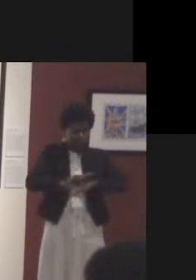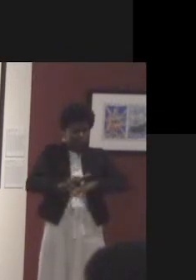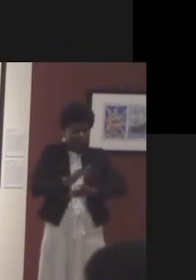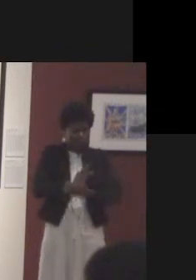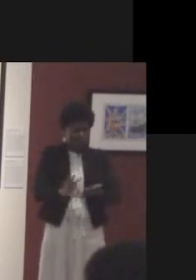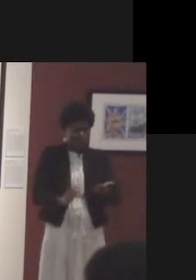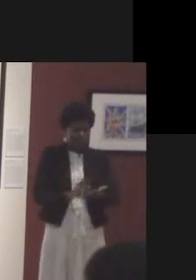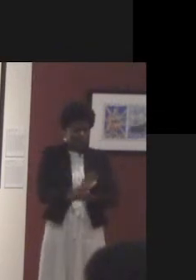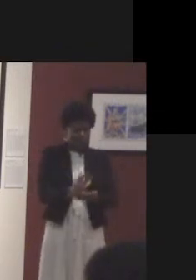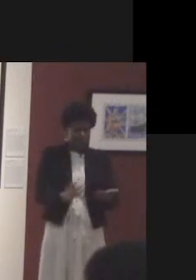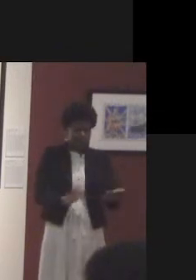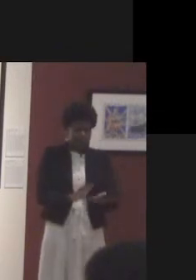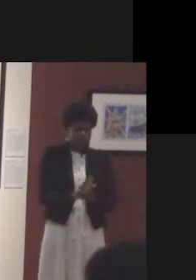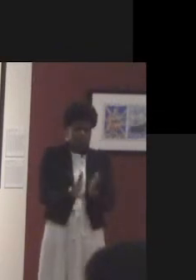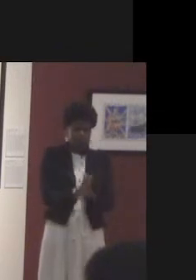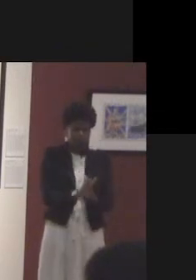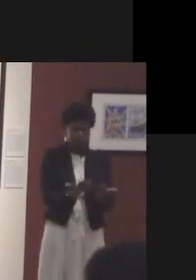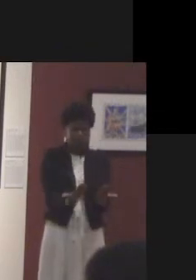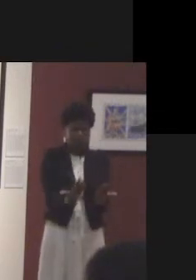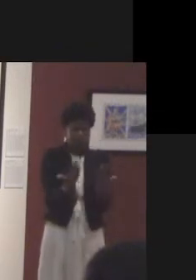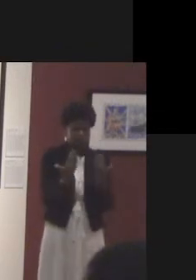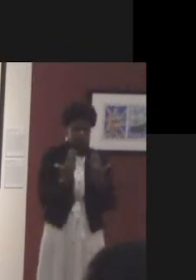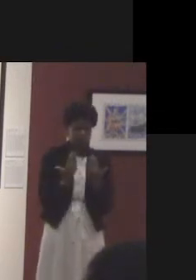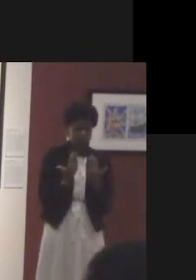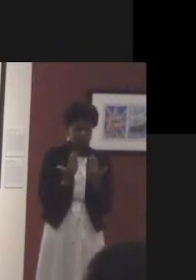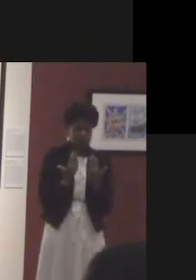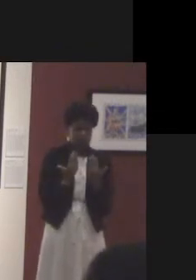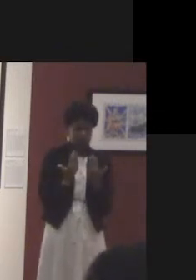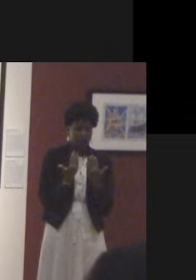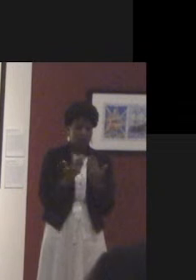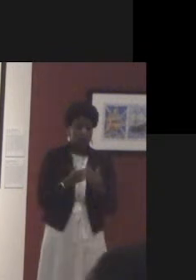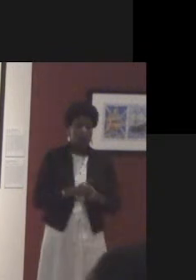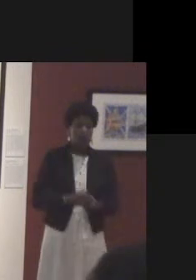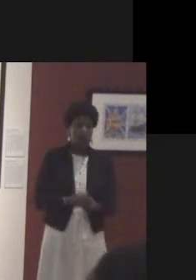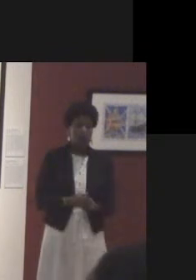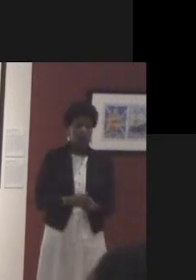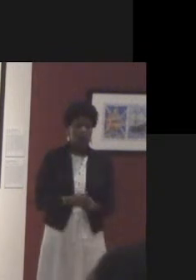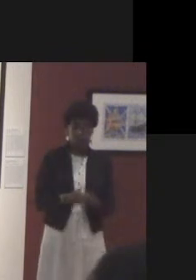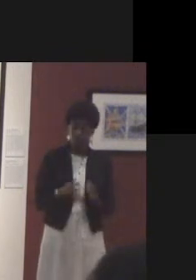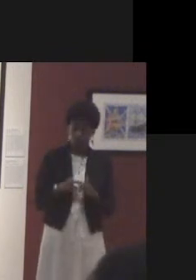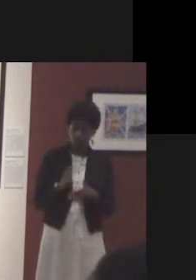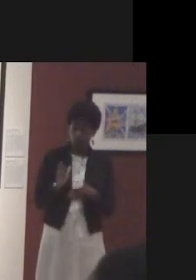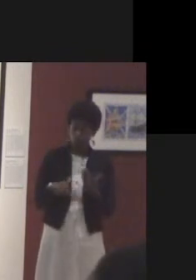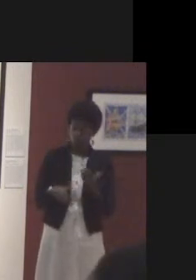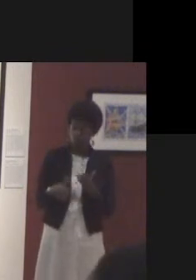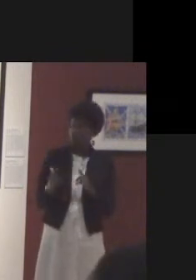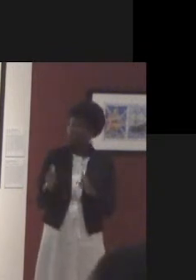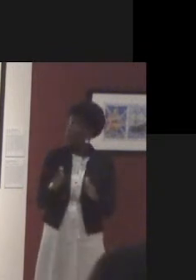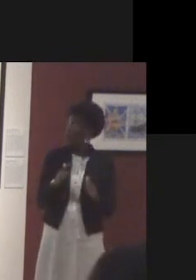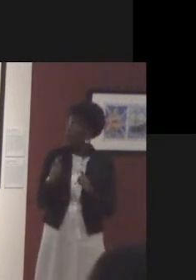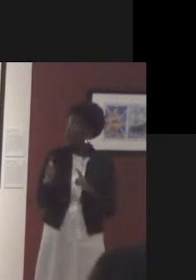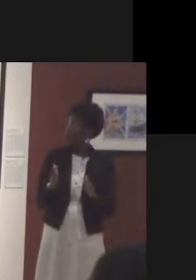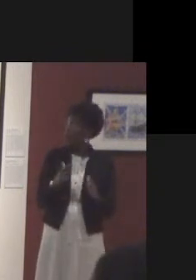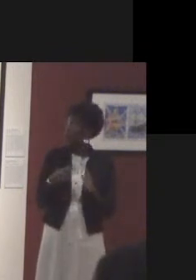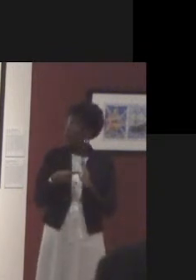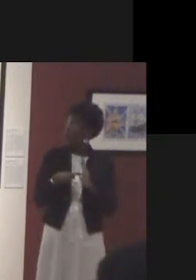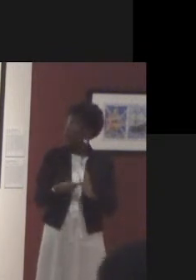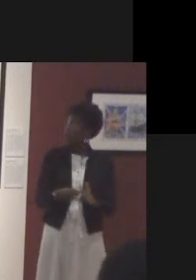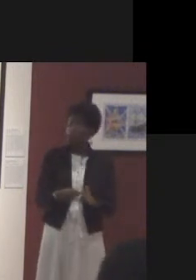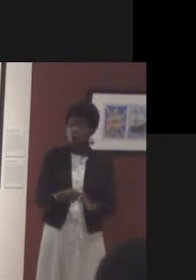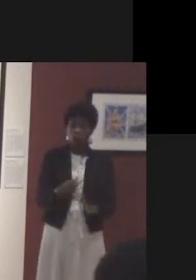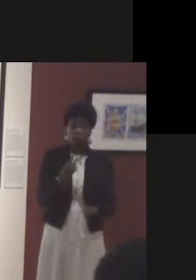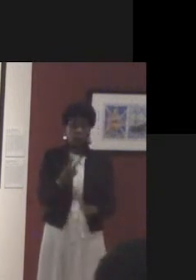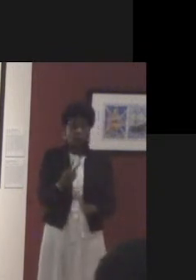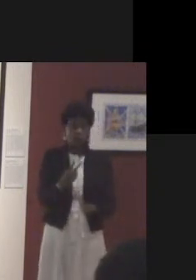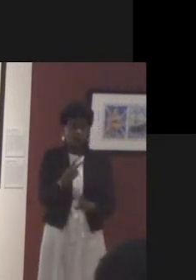with a book splayed across his chest so that the spine faces upward. And the resulting photographs from the performance showed the two phases